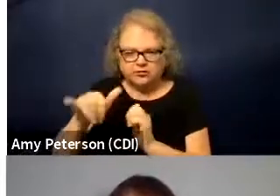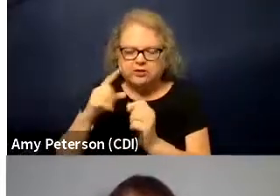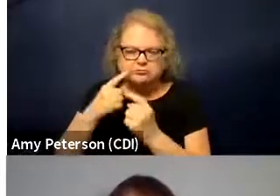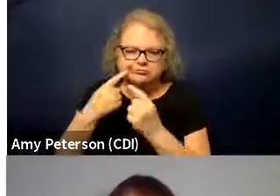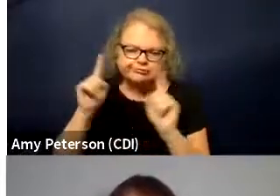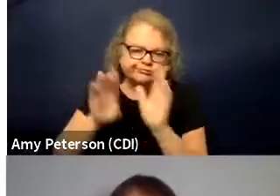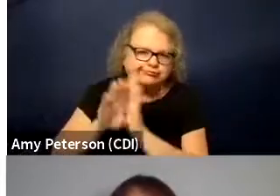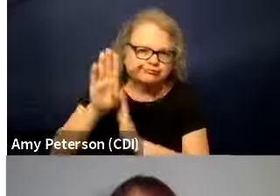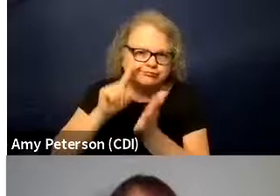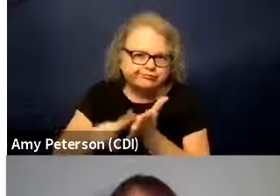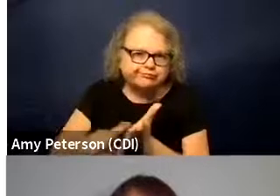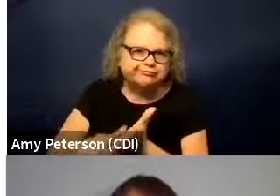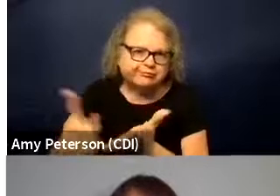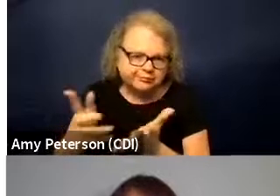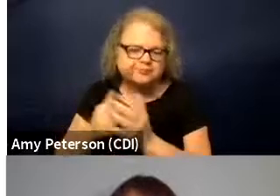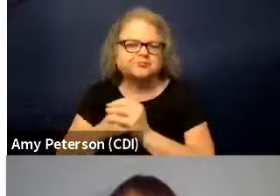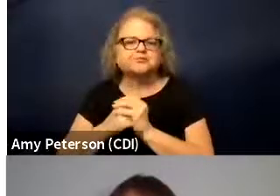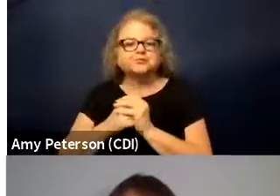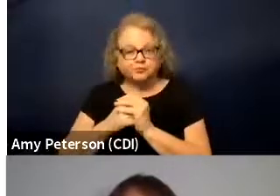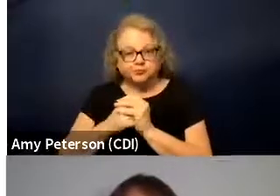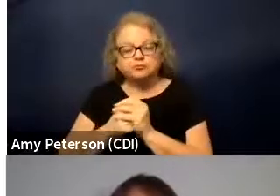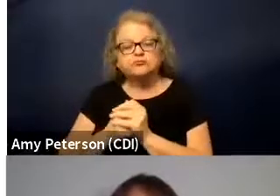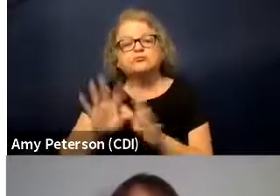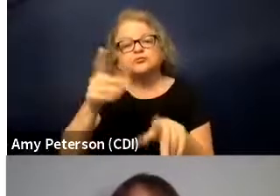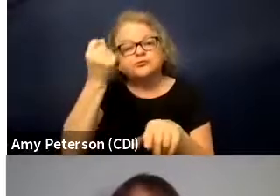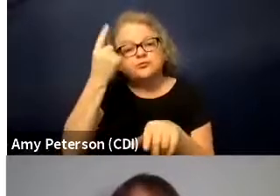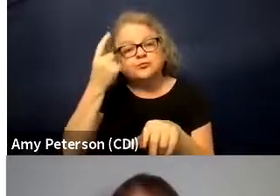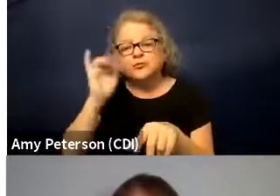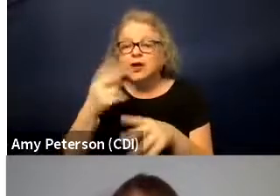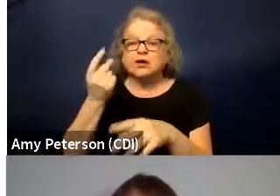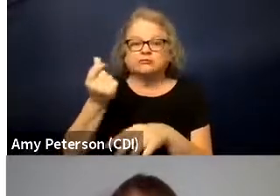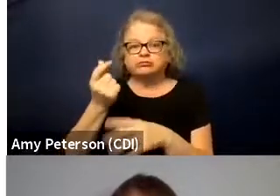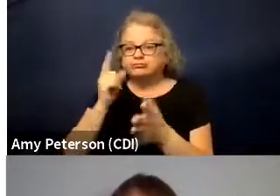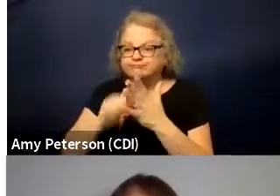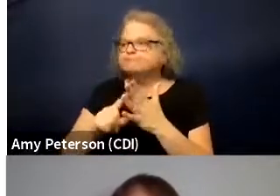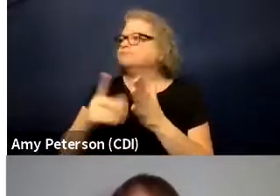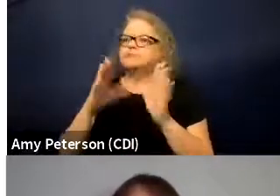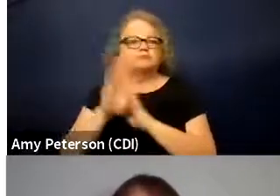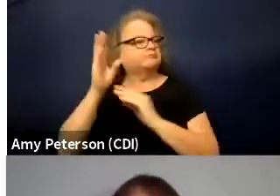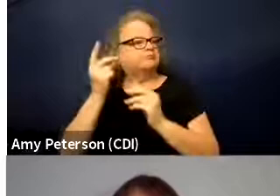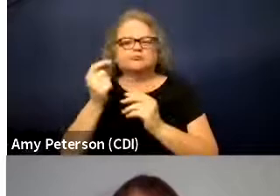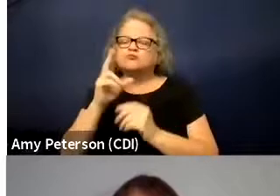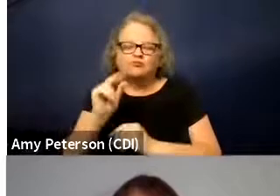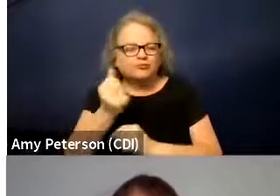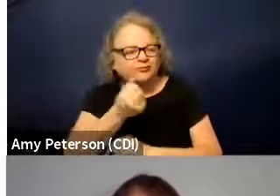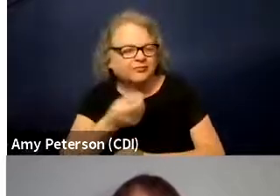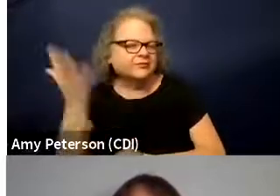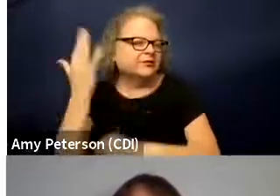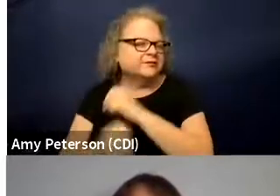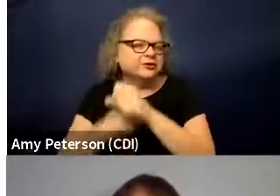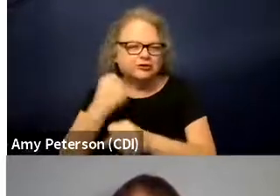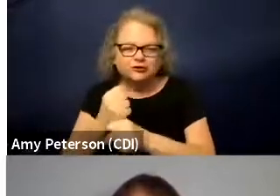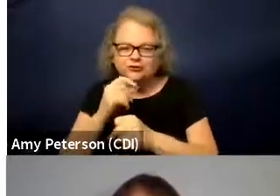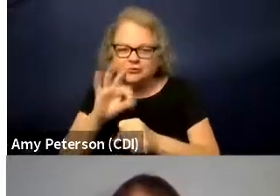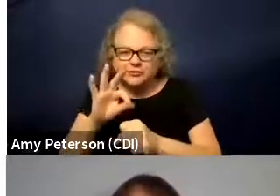be made. The second fastest vaccine ever made was the measles vaccine, which took 4 years. So